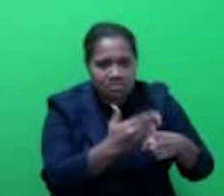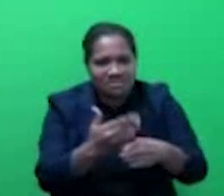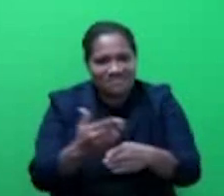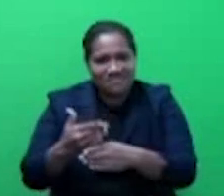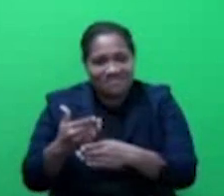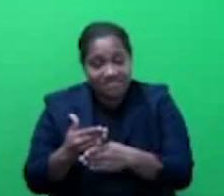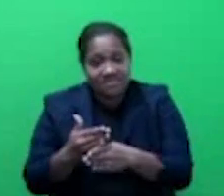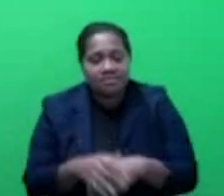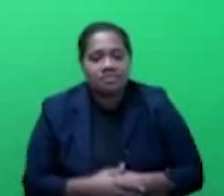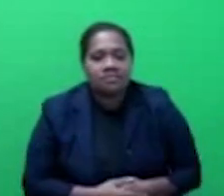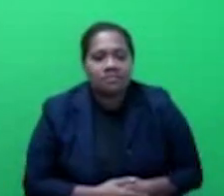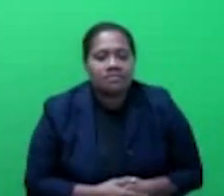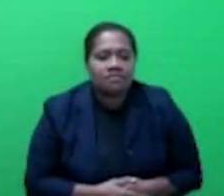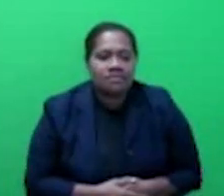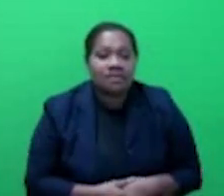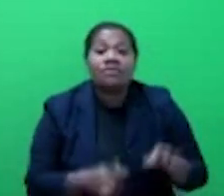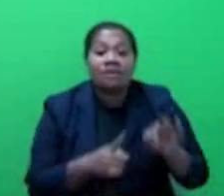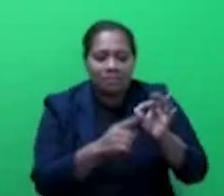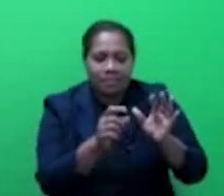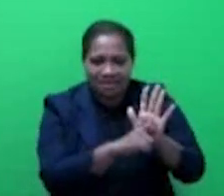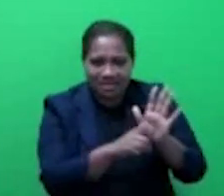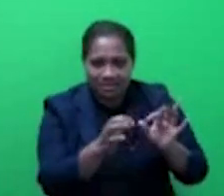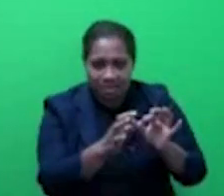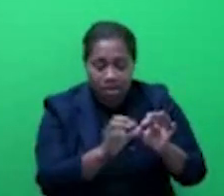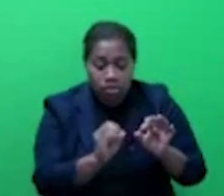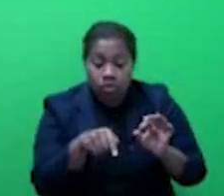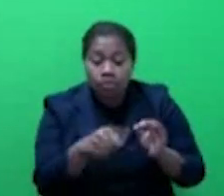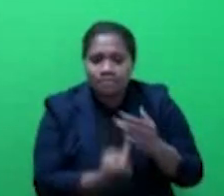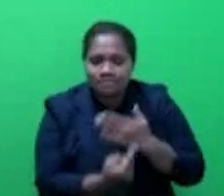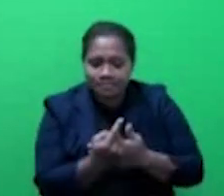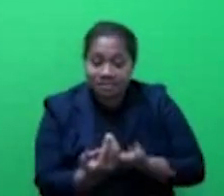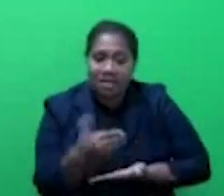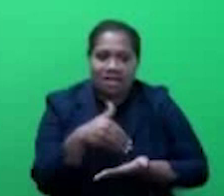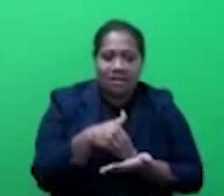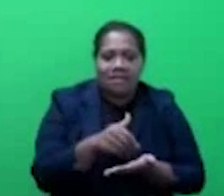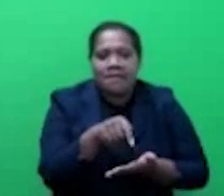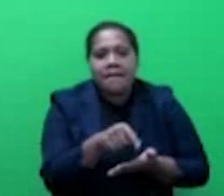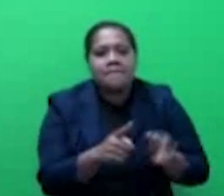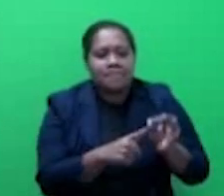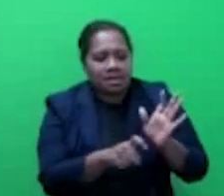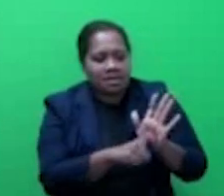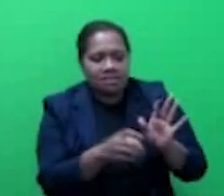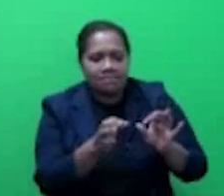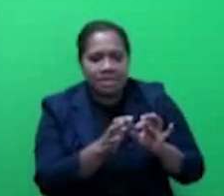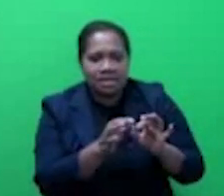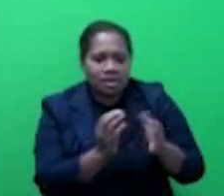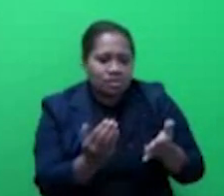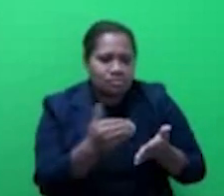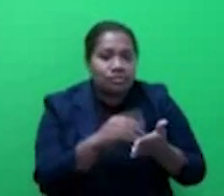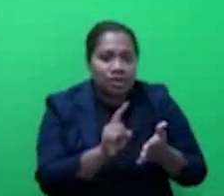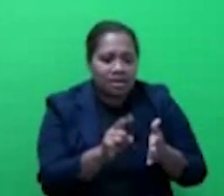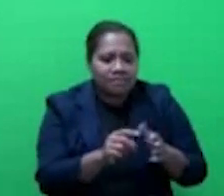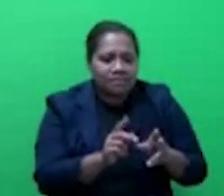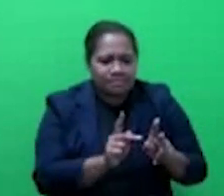Estate. In addition, PRB concreted Rewai Estate car parking area to increase the number of